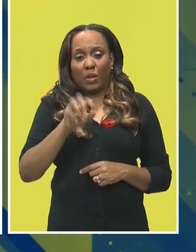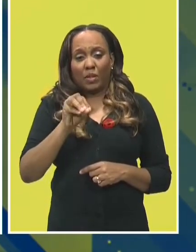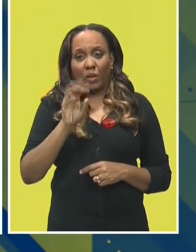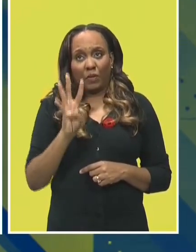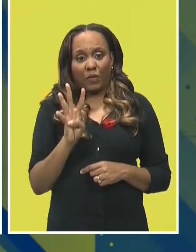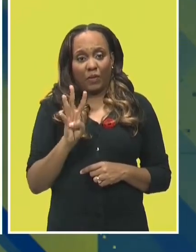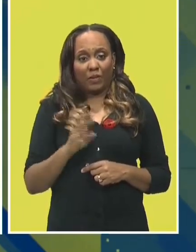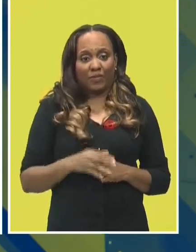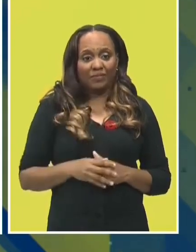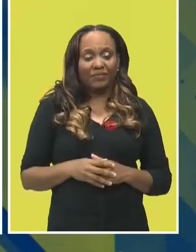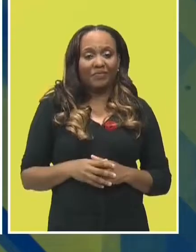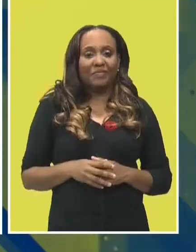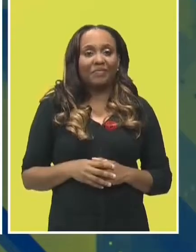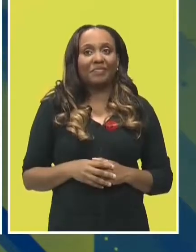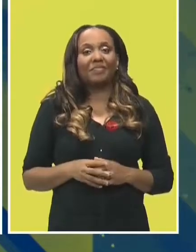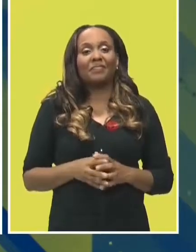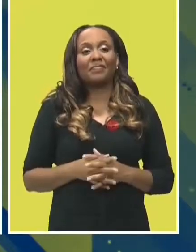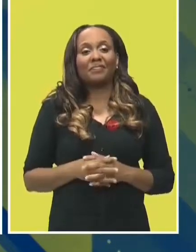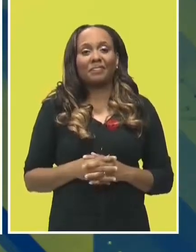34.04.